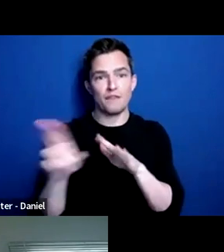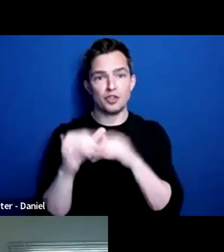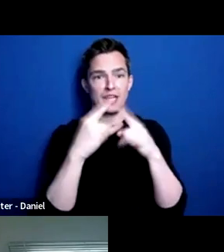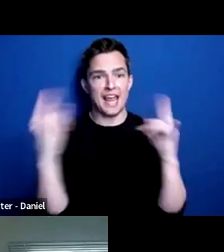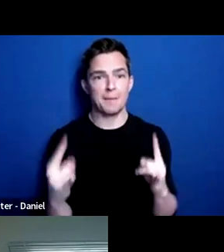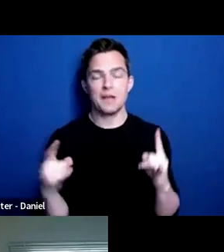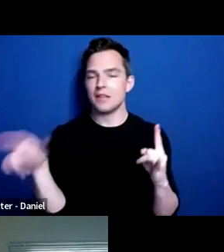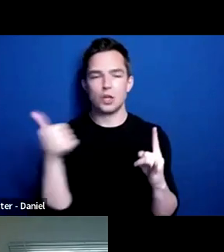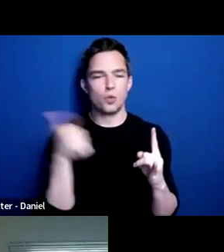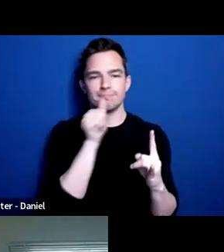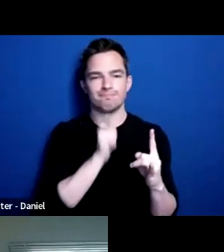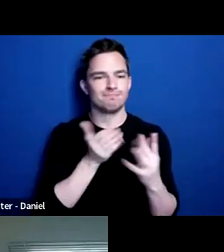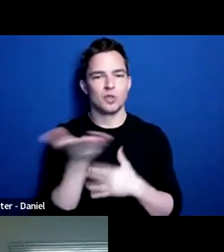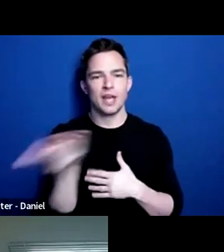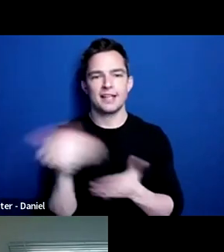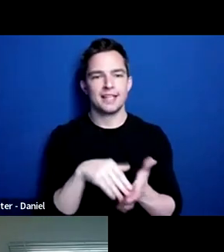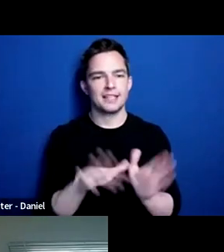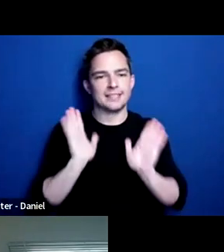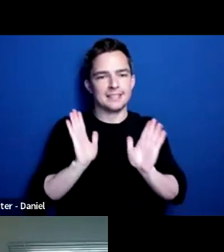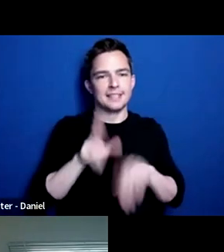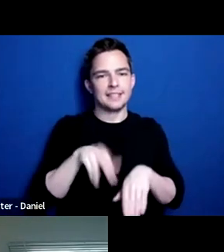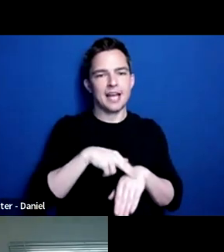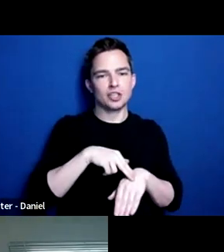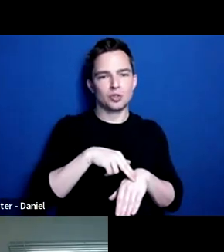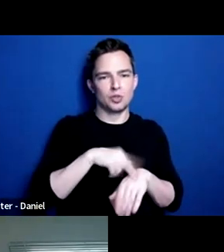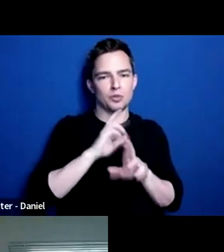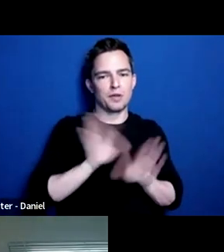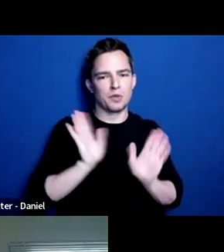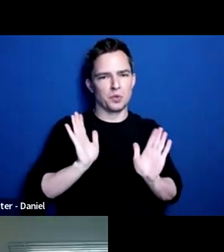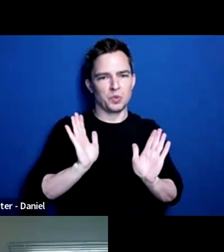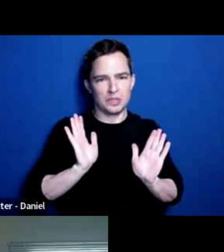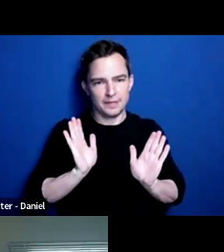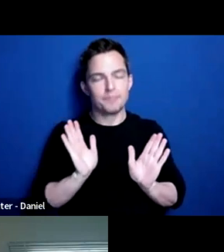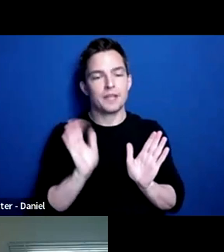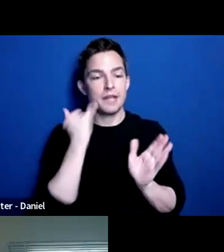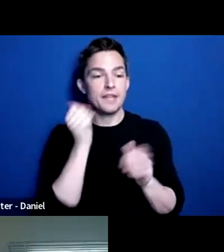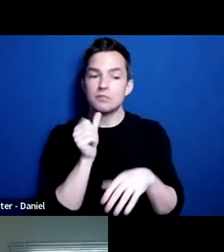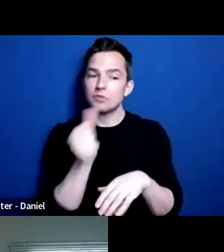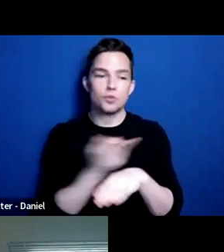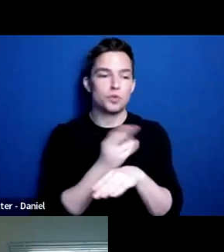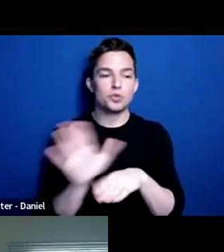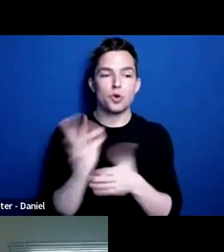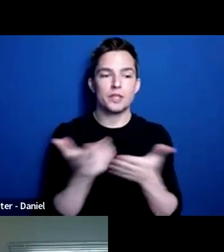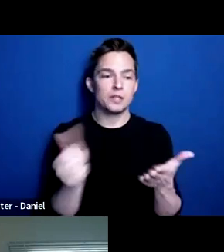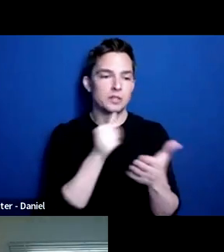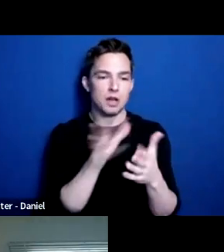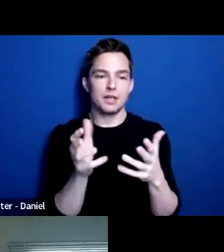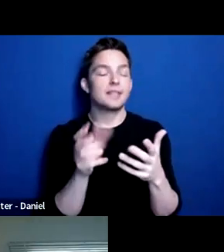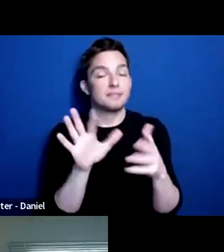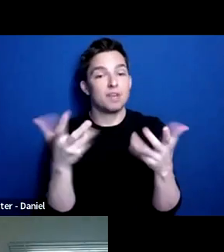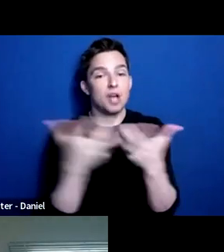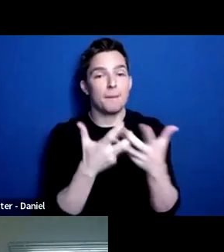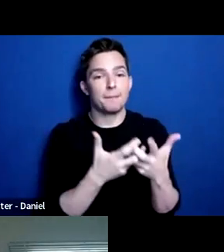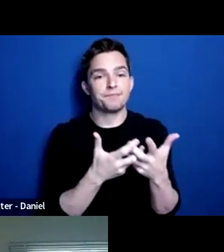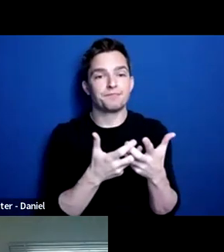that again as their natural instinct. And so when they don't use your resources, it is not a condemnation of the community. It